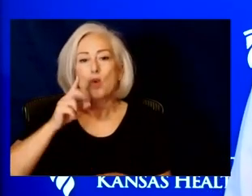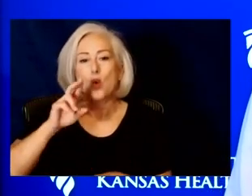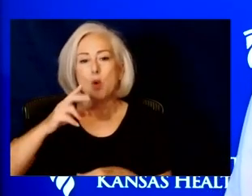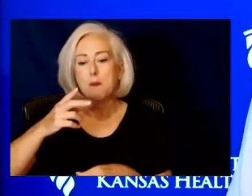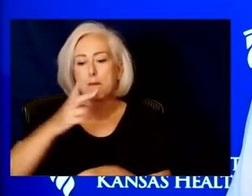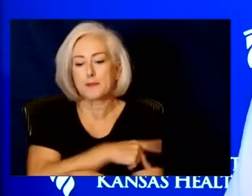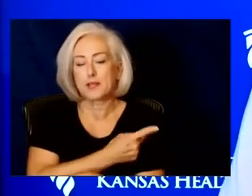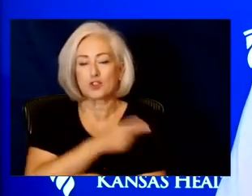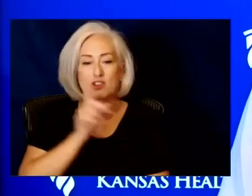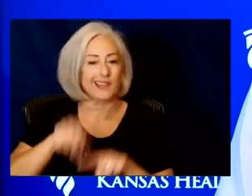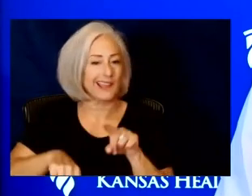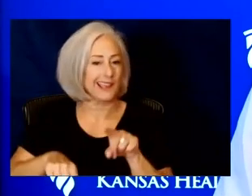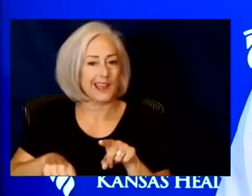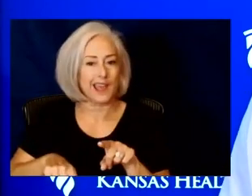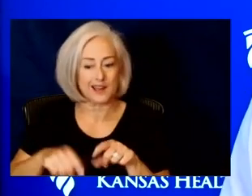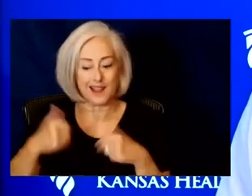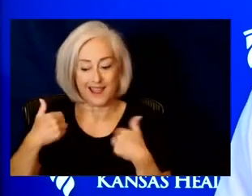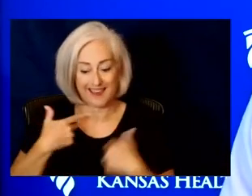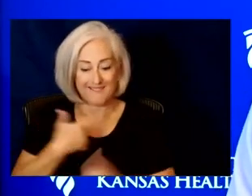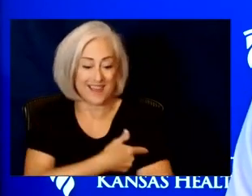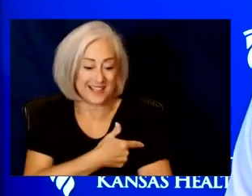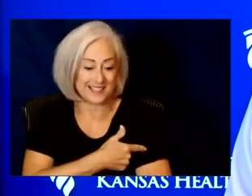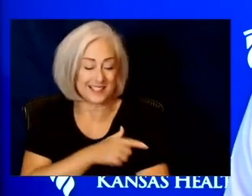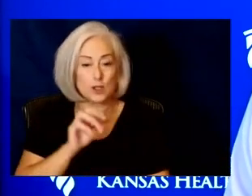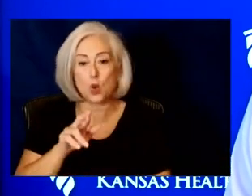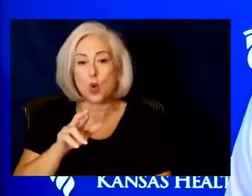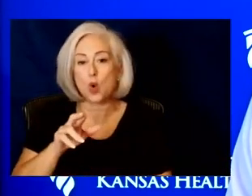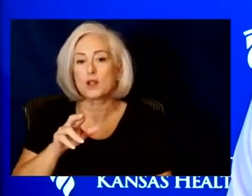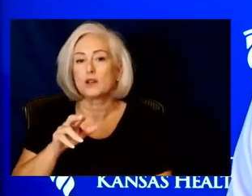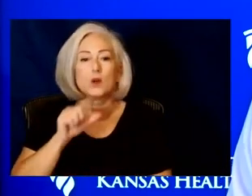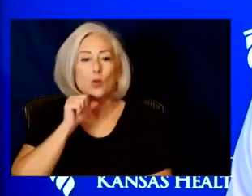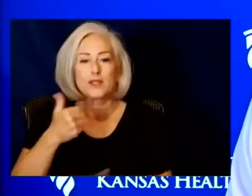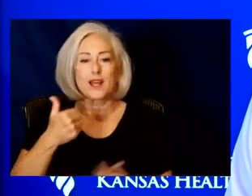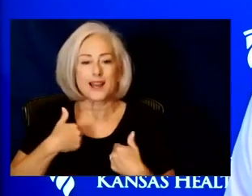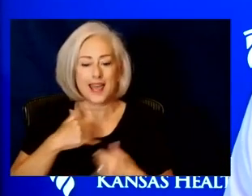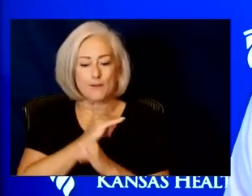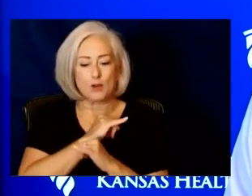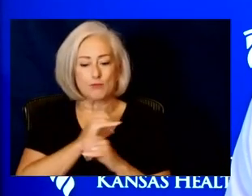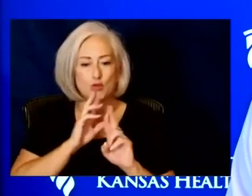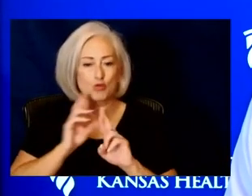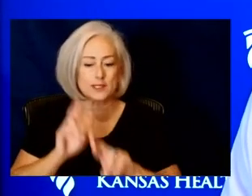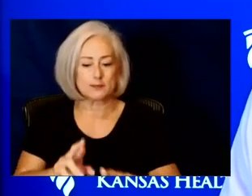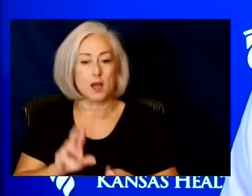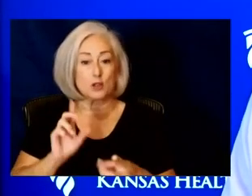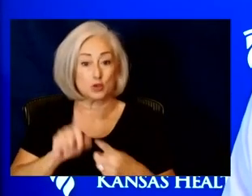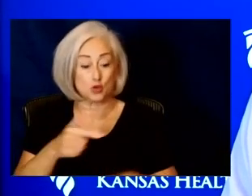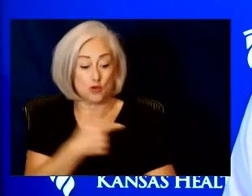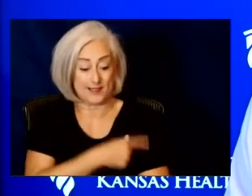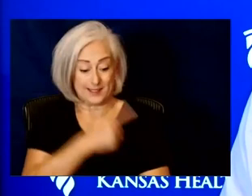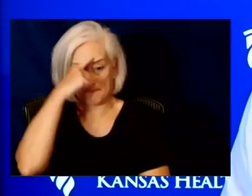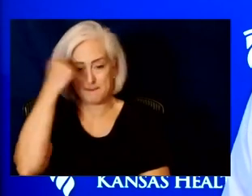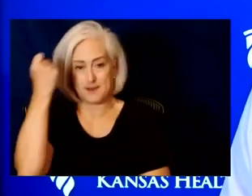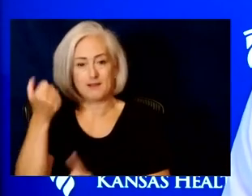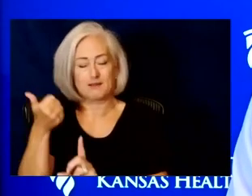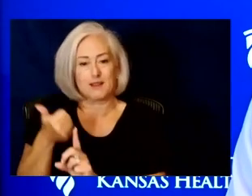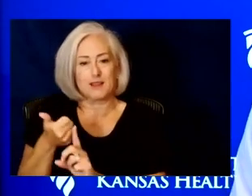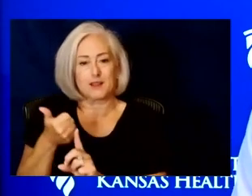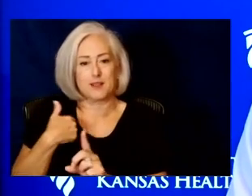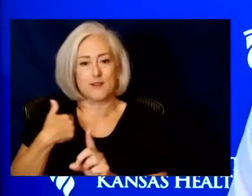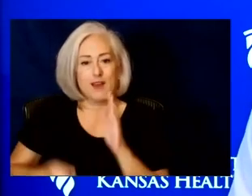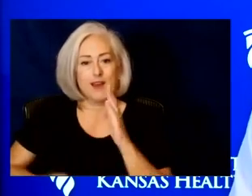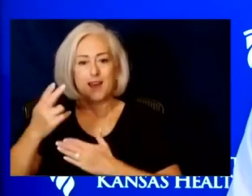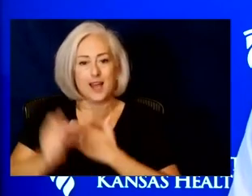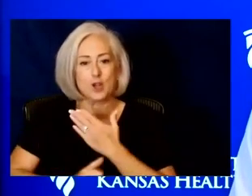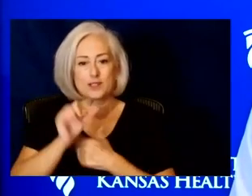for patients who you believe will not have an immune response to the vaccine because of high-risk situations such